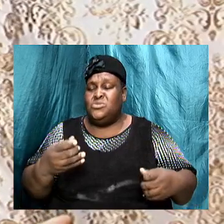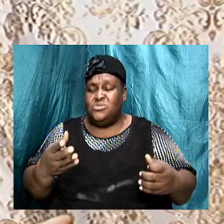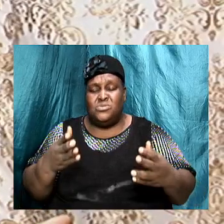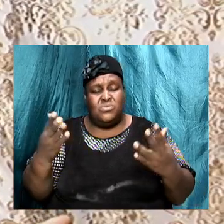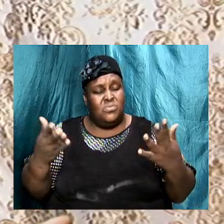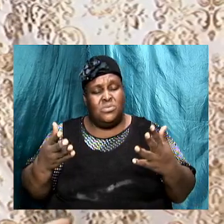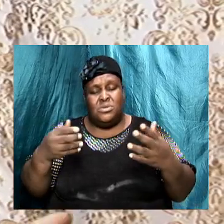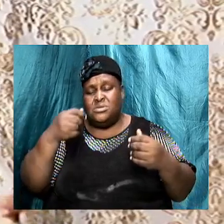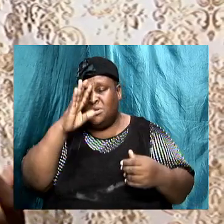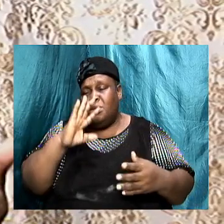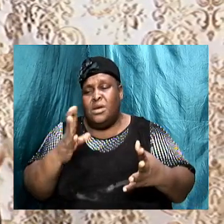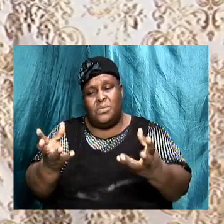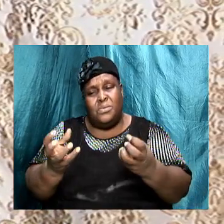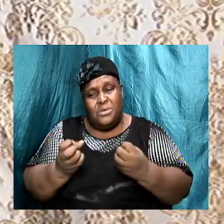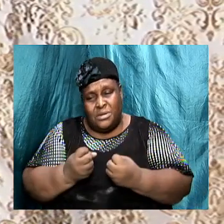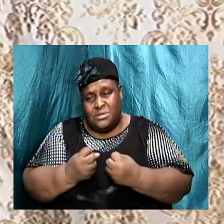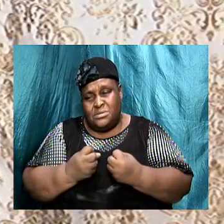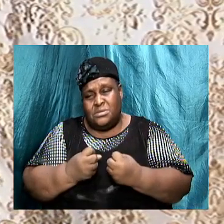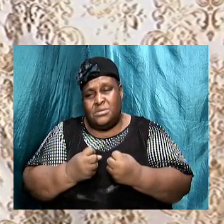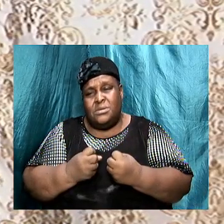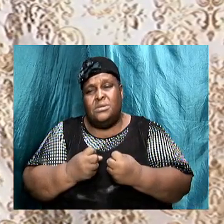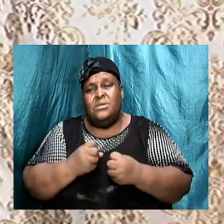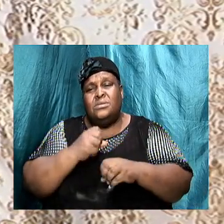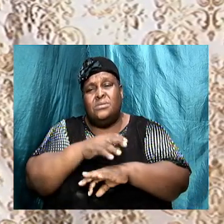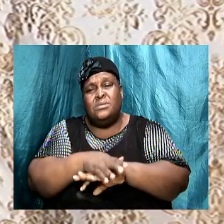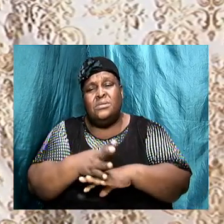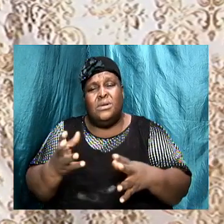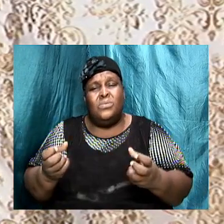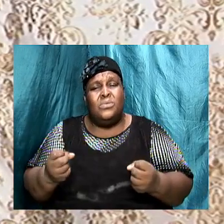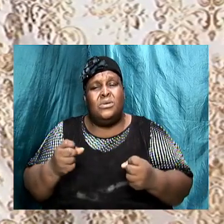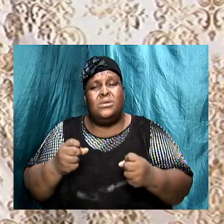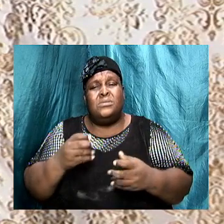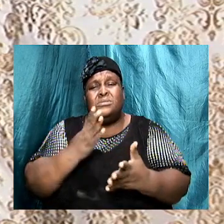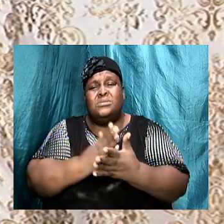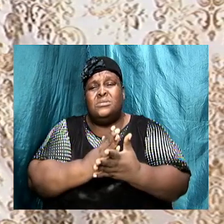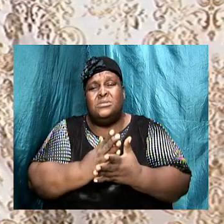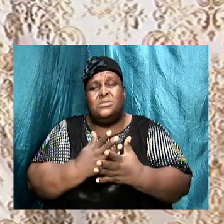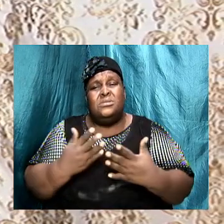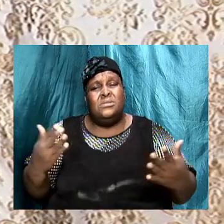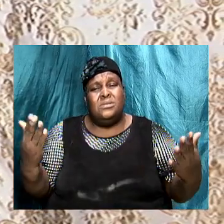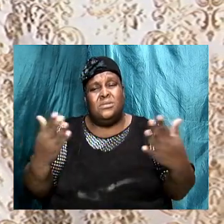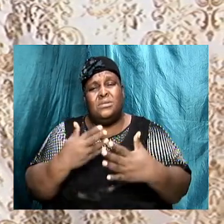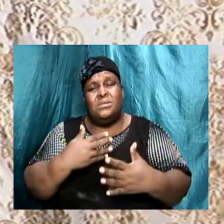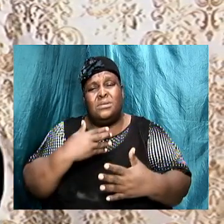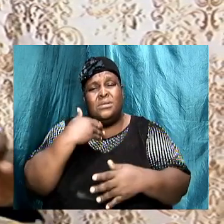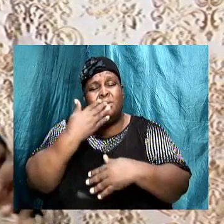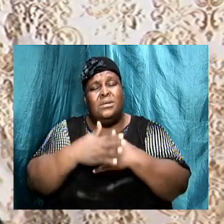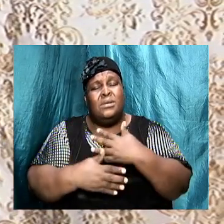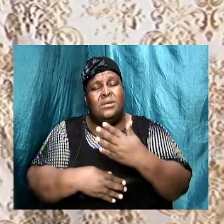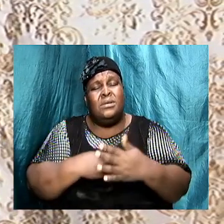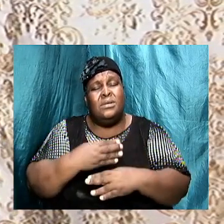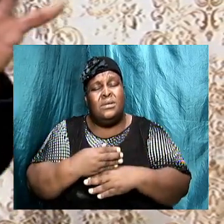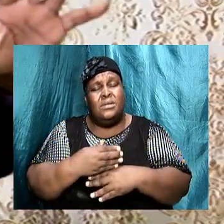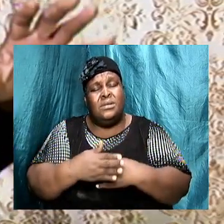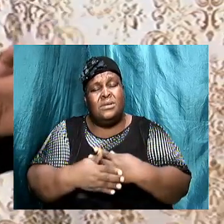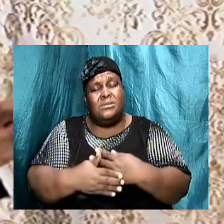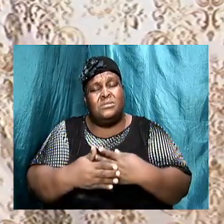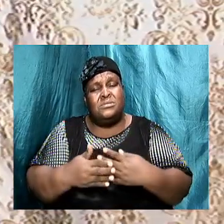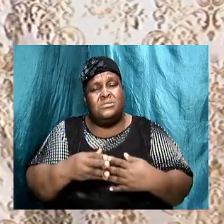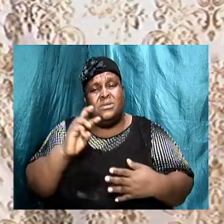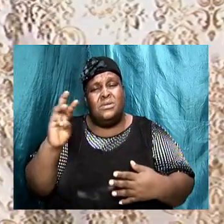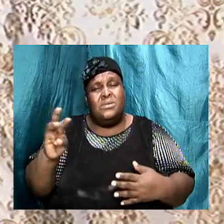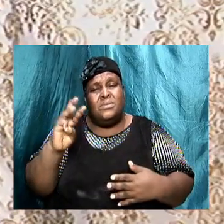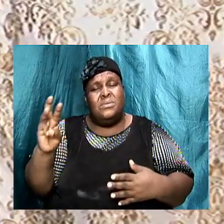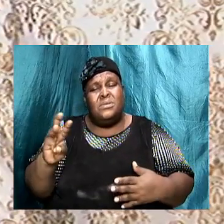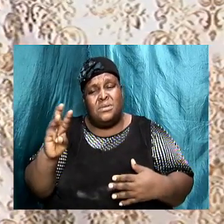requires. And tonight I want to stop here. Next week as we come, we will look at, just cover briefly like